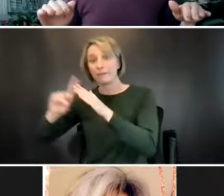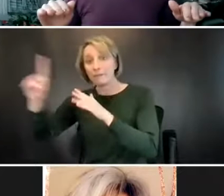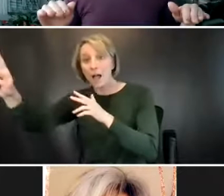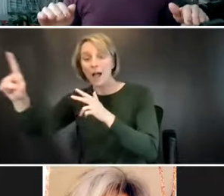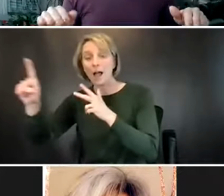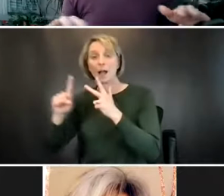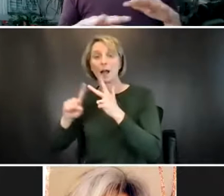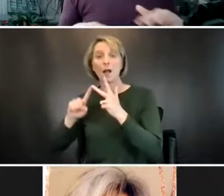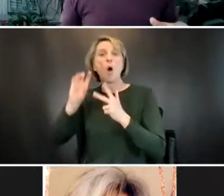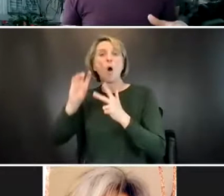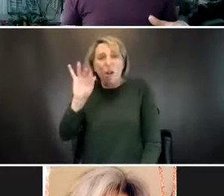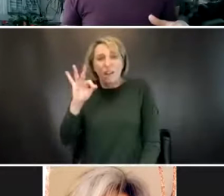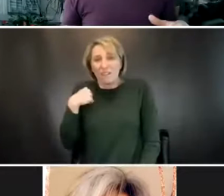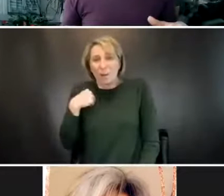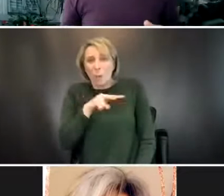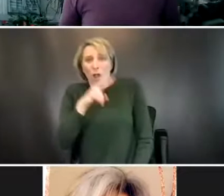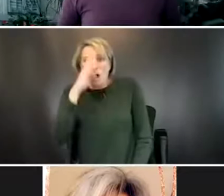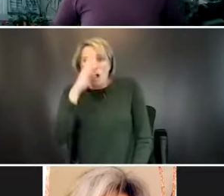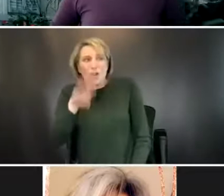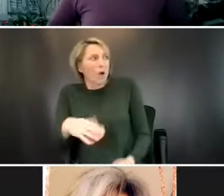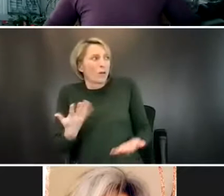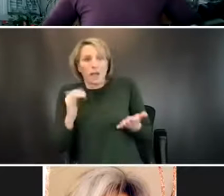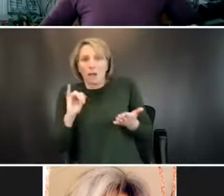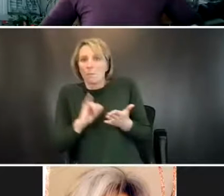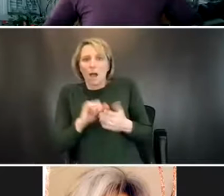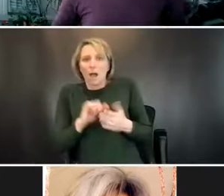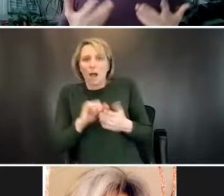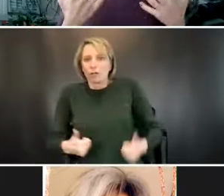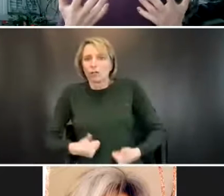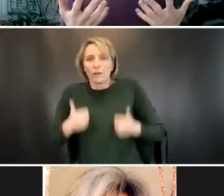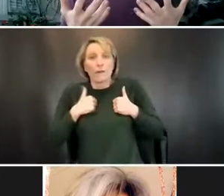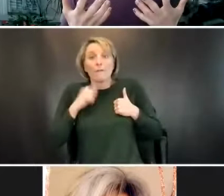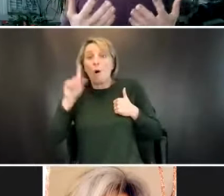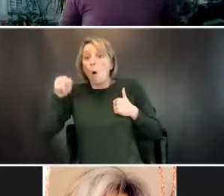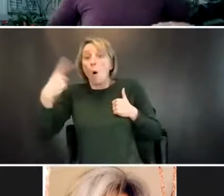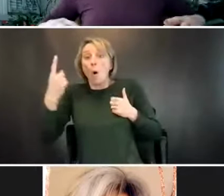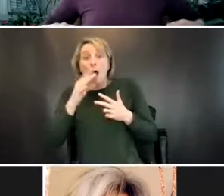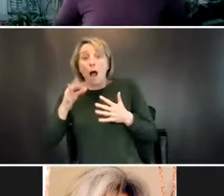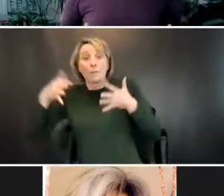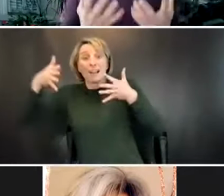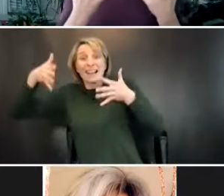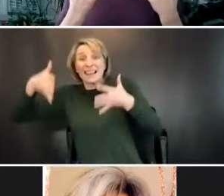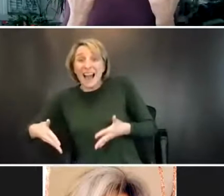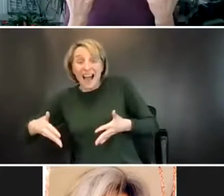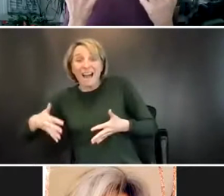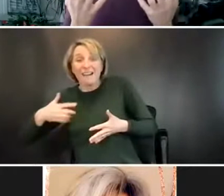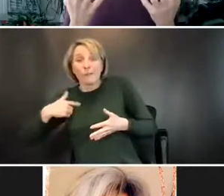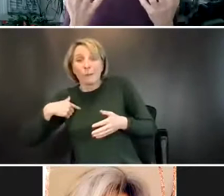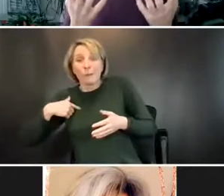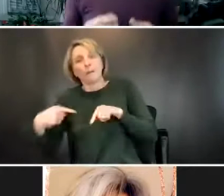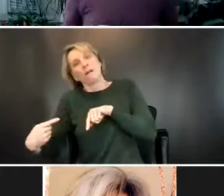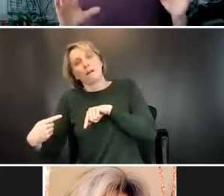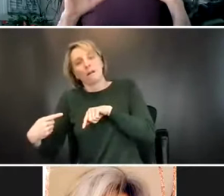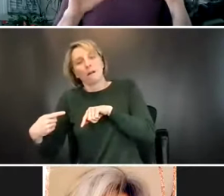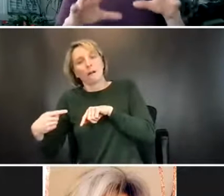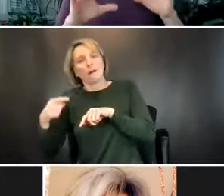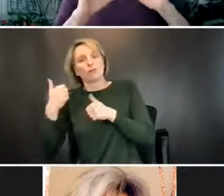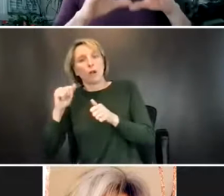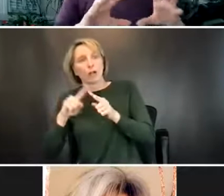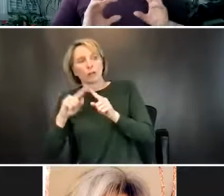there was no way to survive but to play dead. And so when we're doing that fighting or flighting, we're using all of those resources